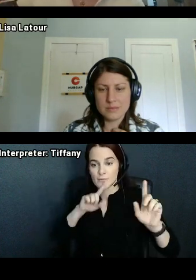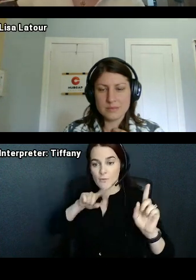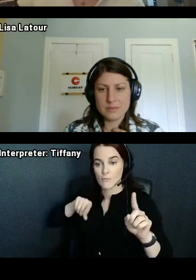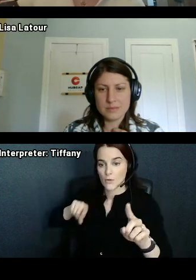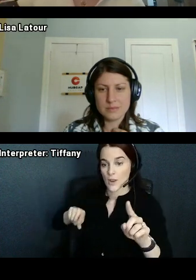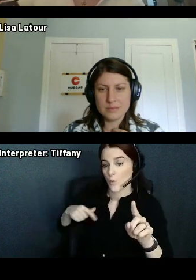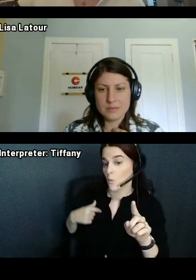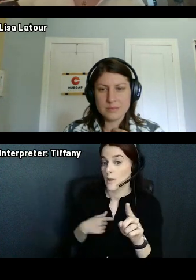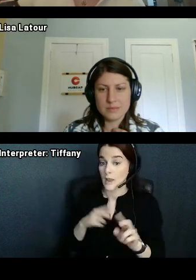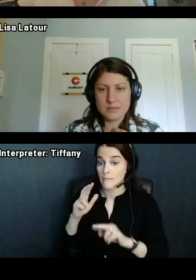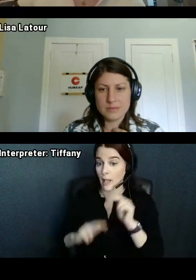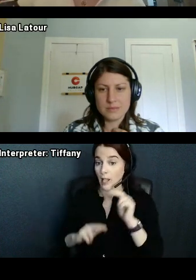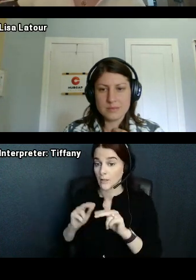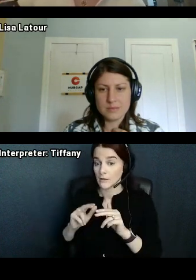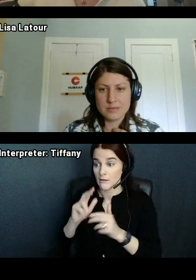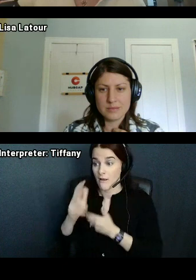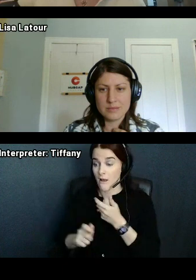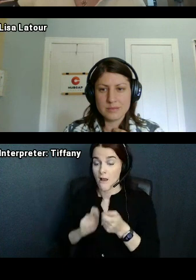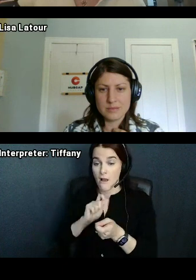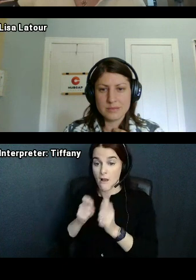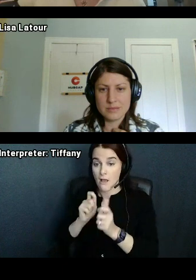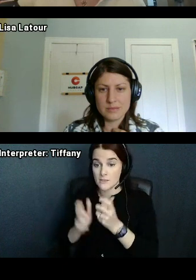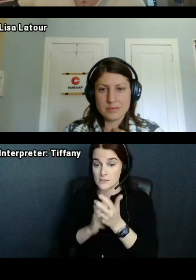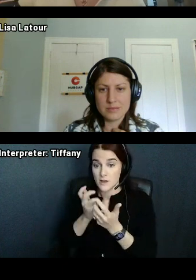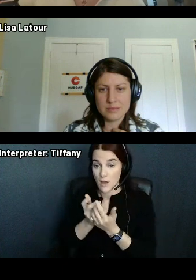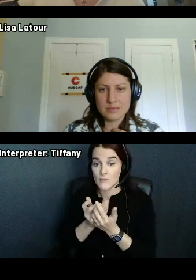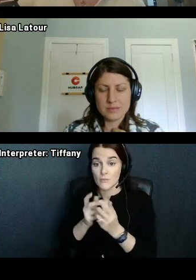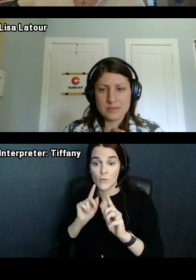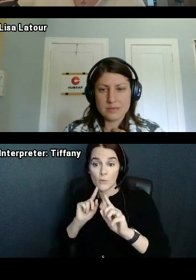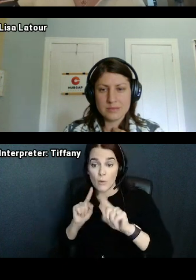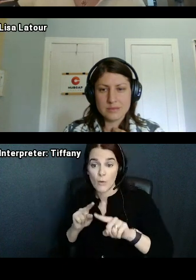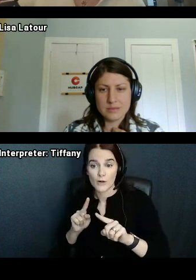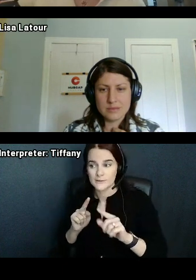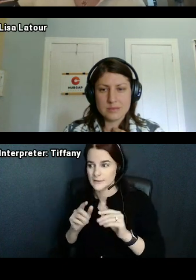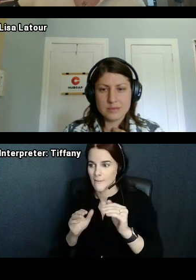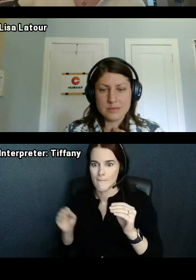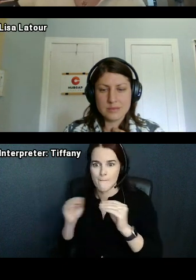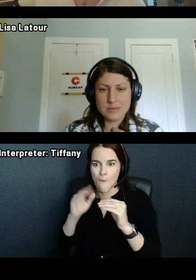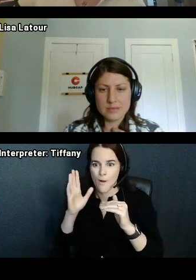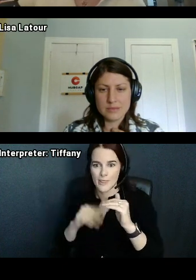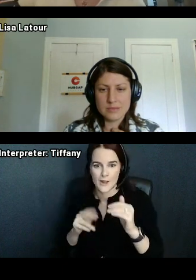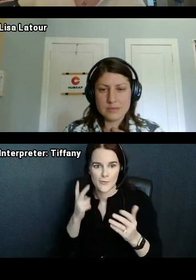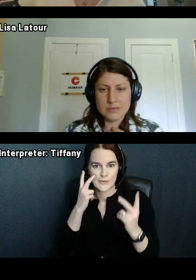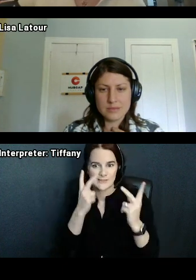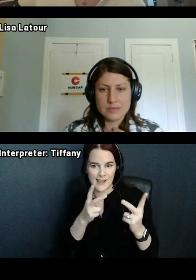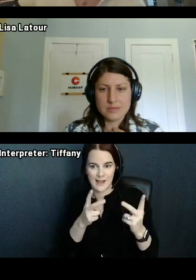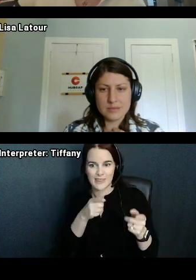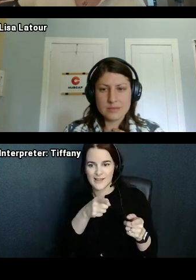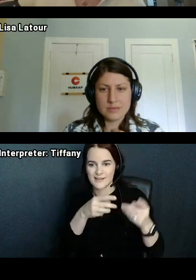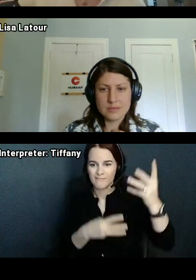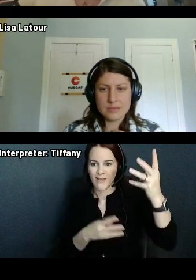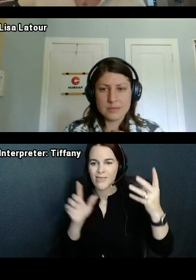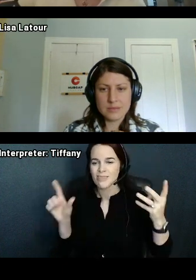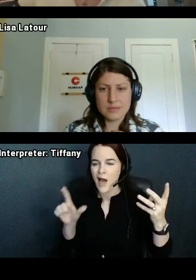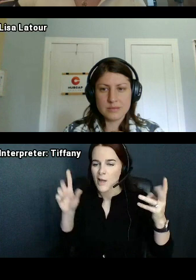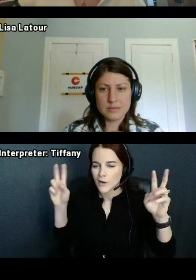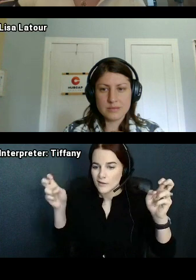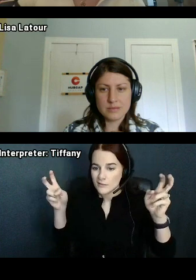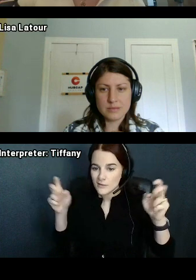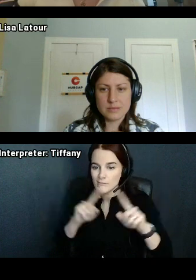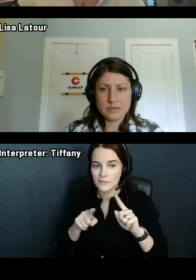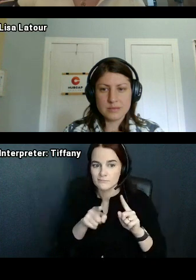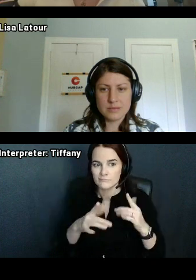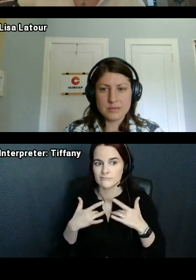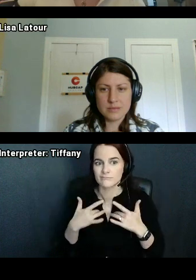custom reports above and beyond what you see in this kind of library. But this generally provides a lot of